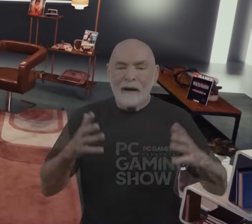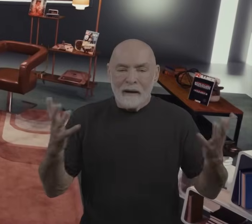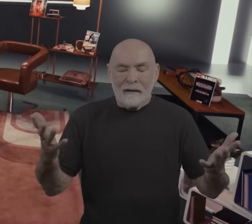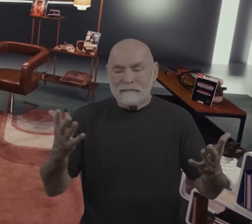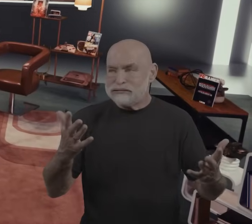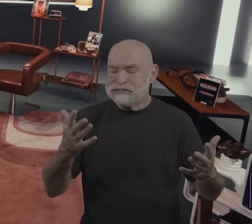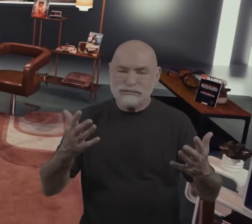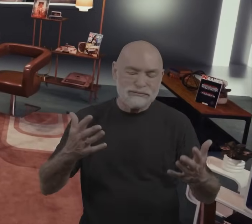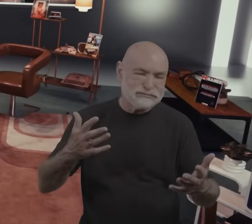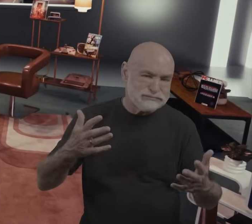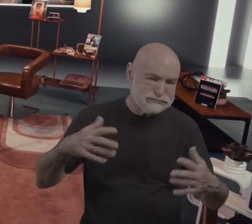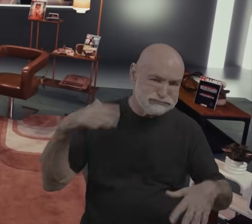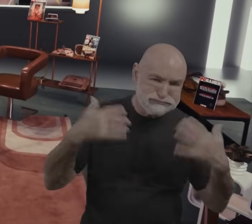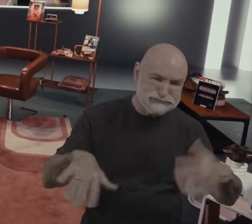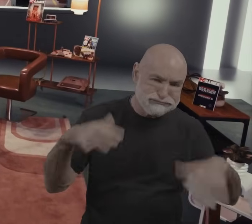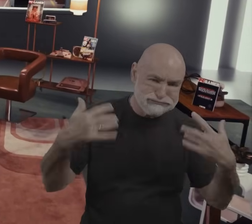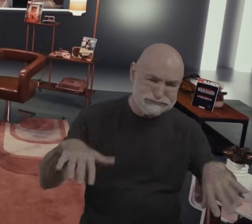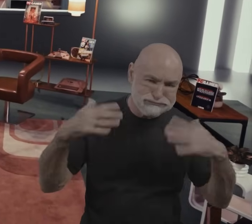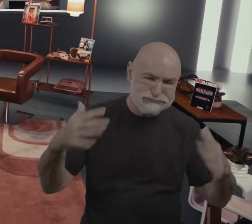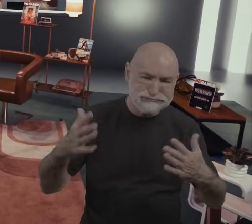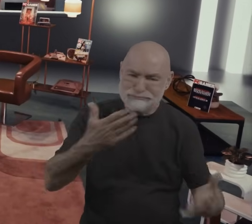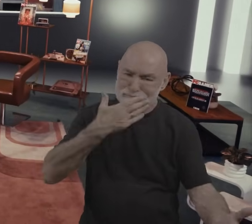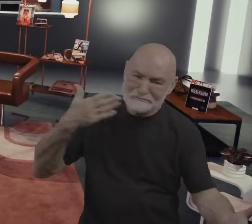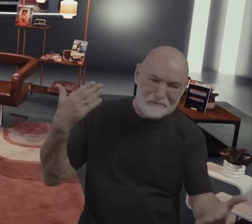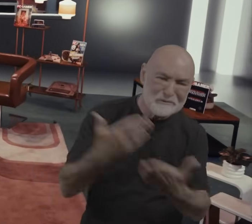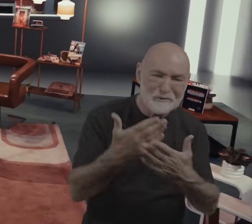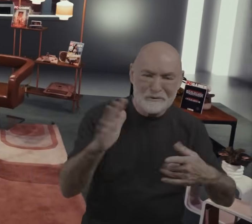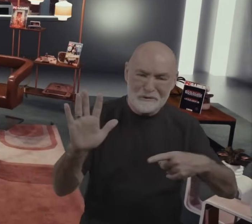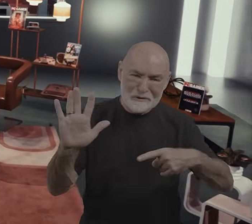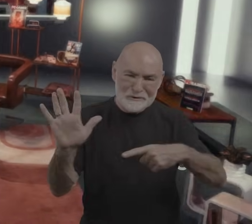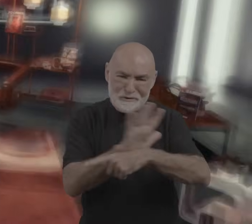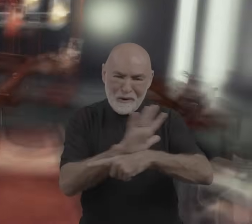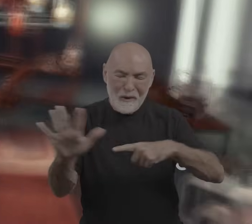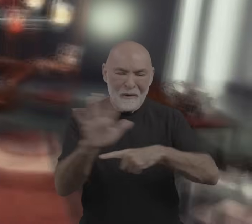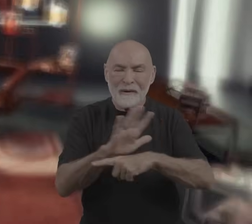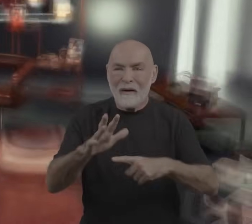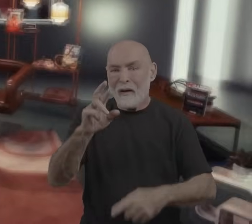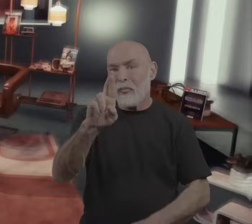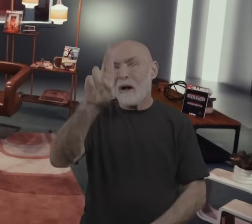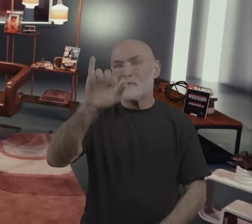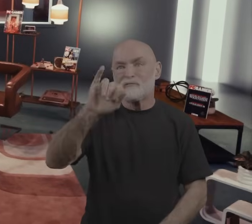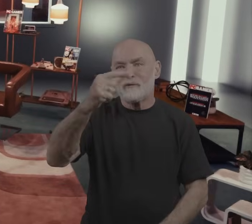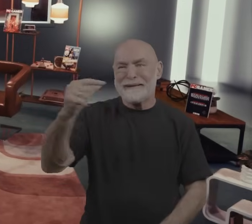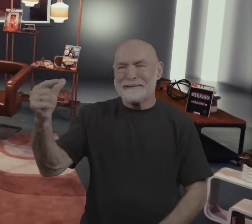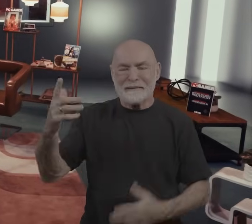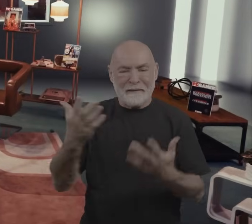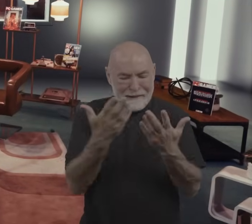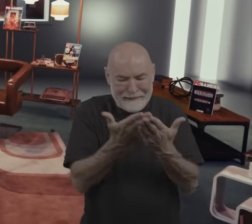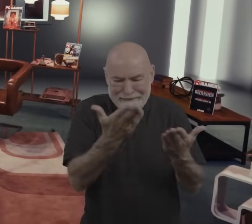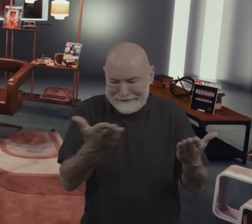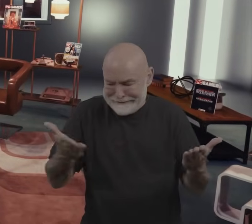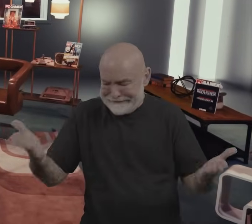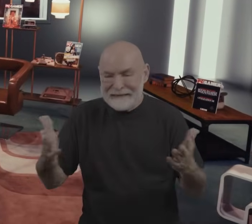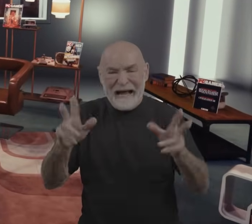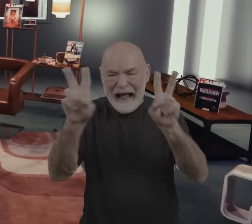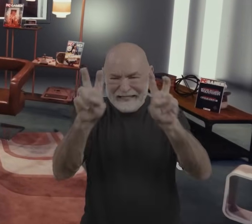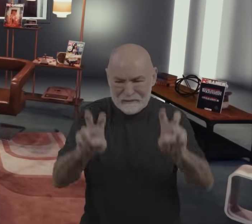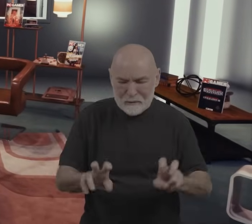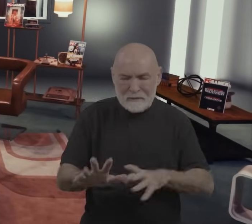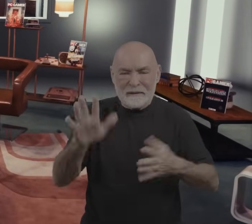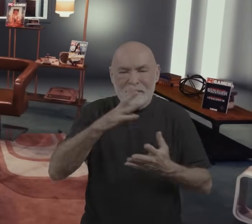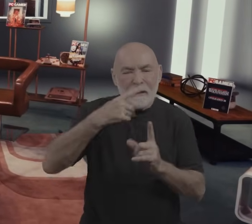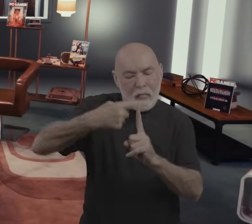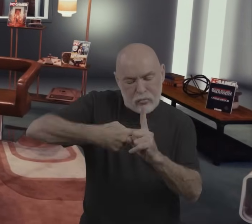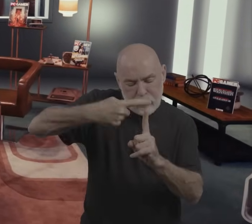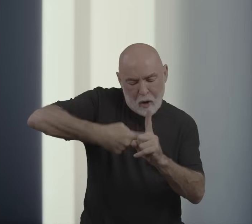What a spectacular show that was. The games, the rig, the gadgets, the non-lethal electrocutions,